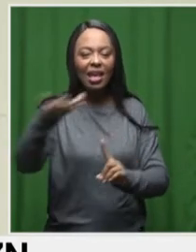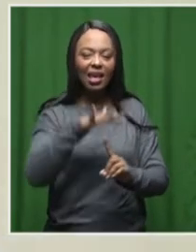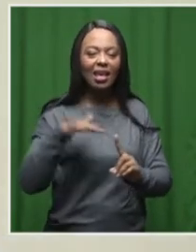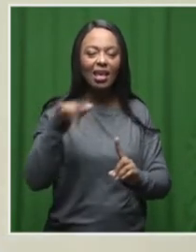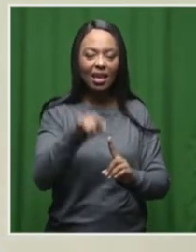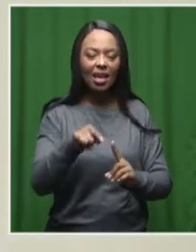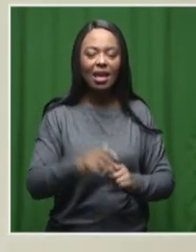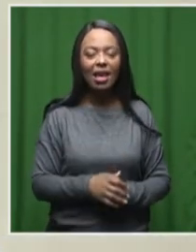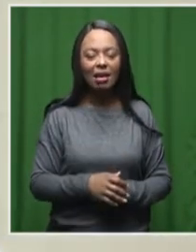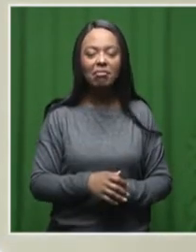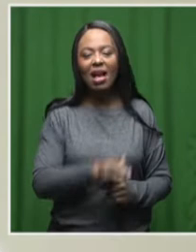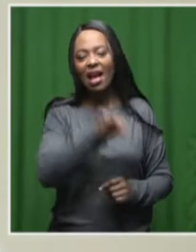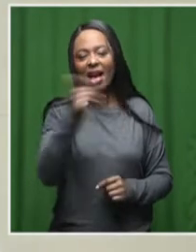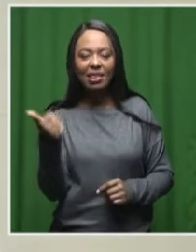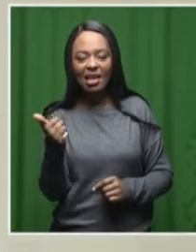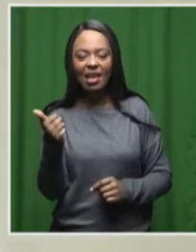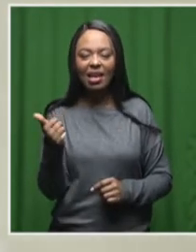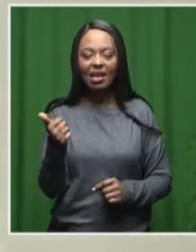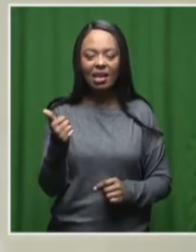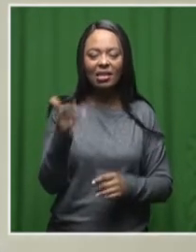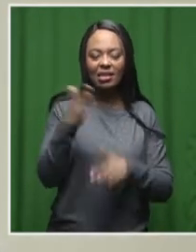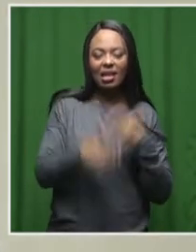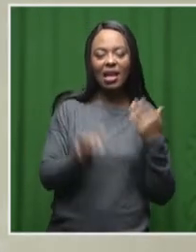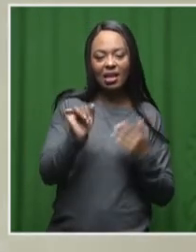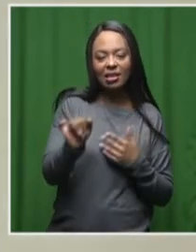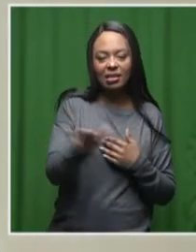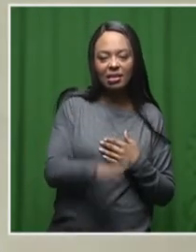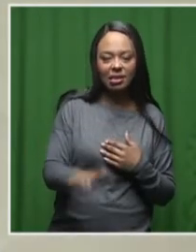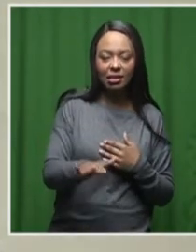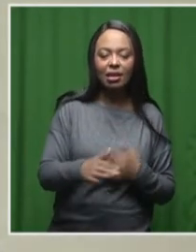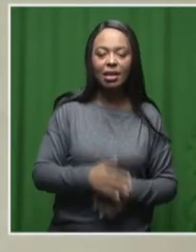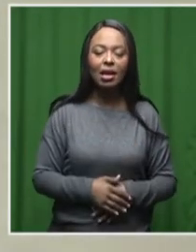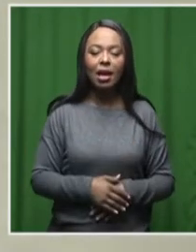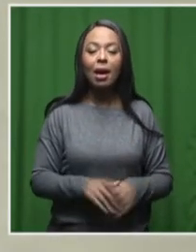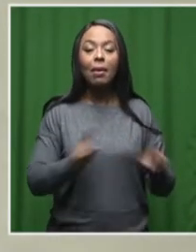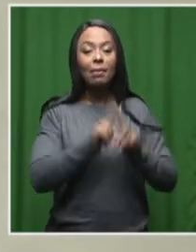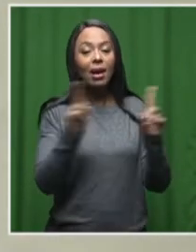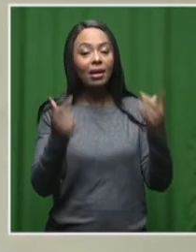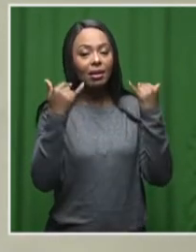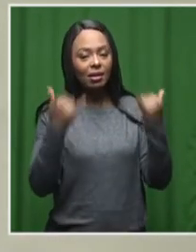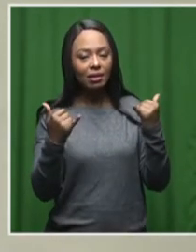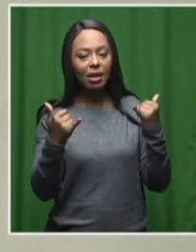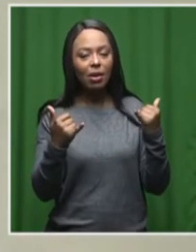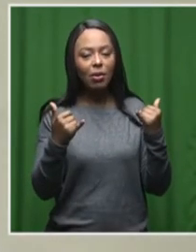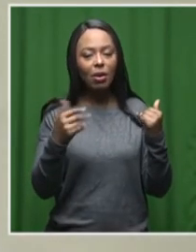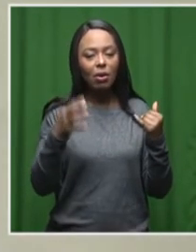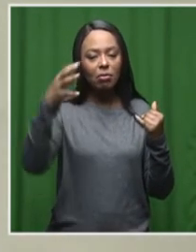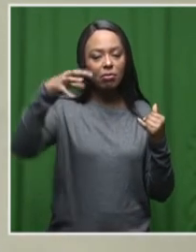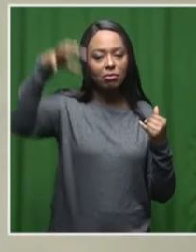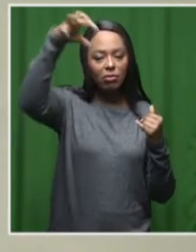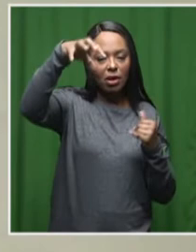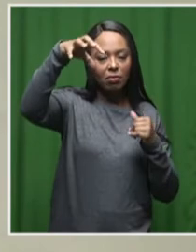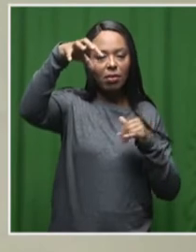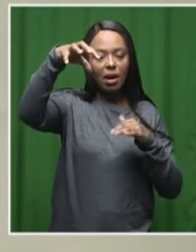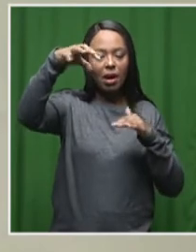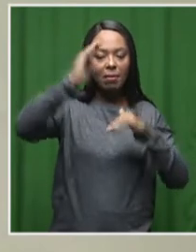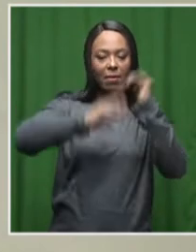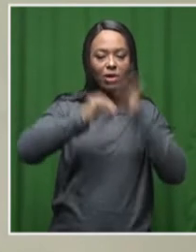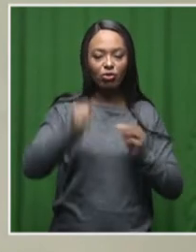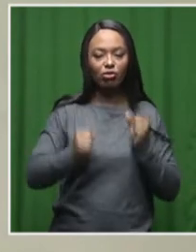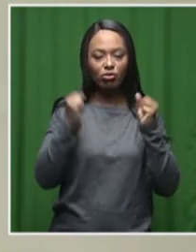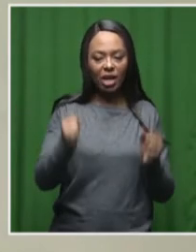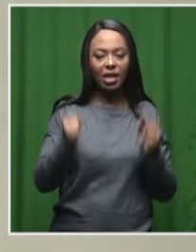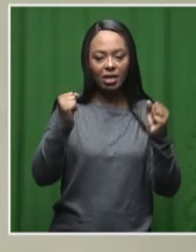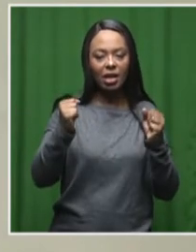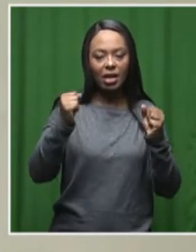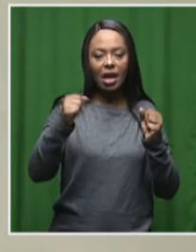of the building, you know. However, we are going to stage it on top, the rooftop of the building of the Durban